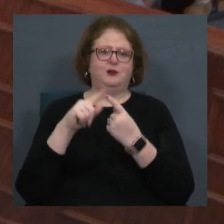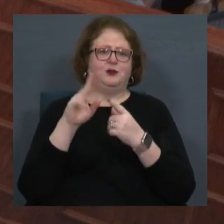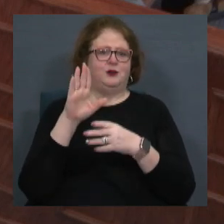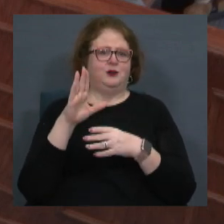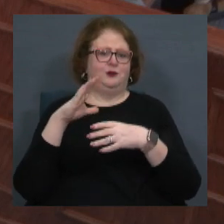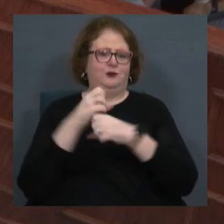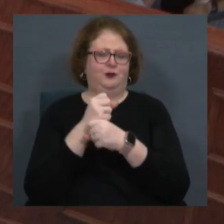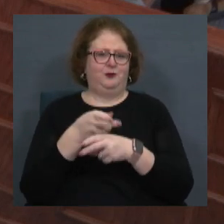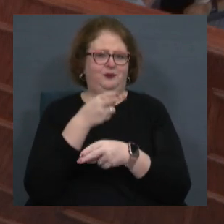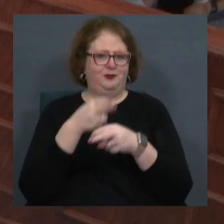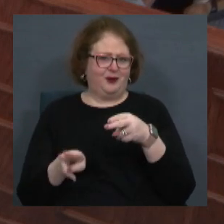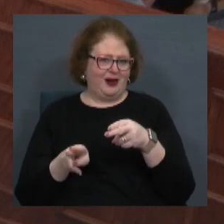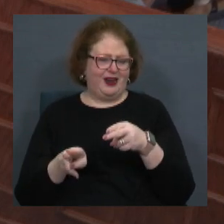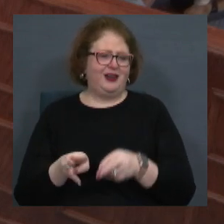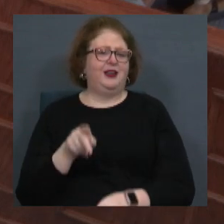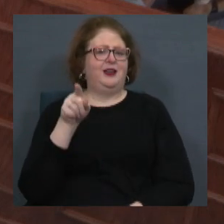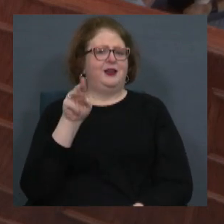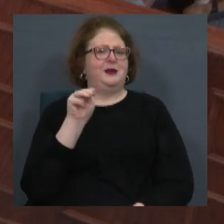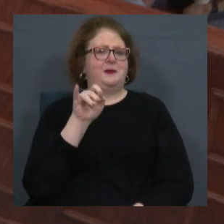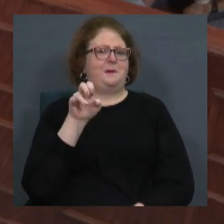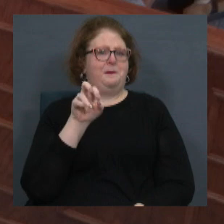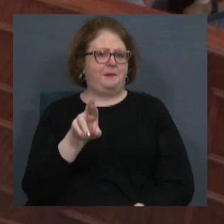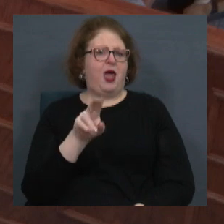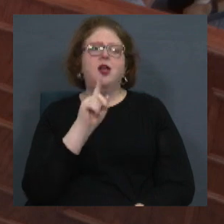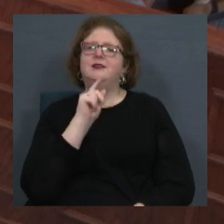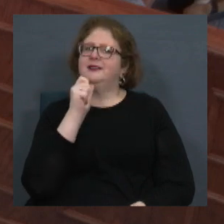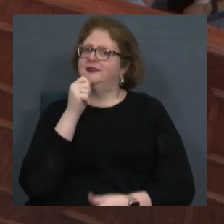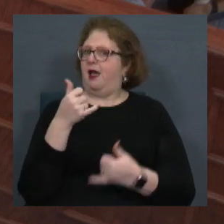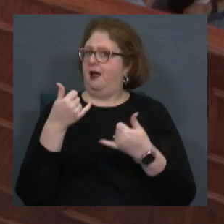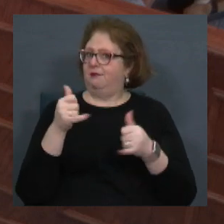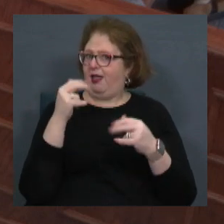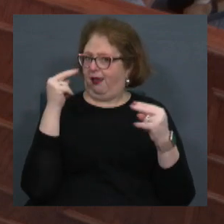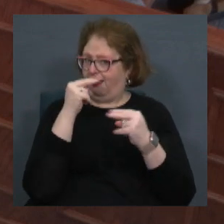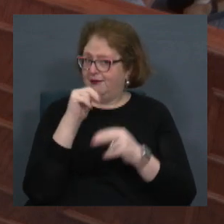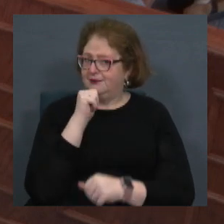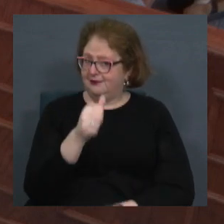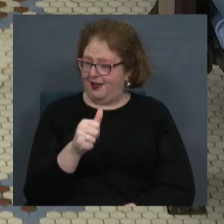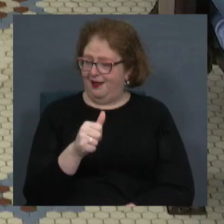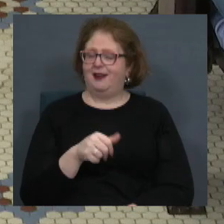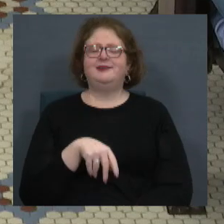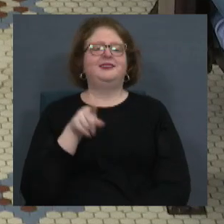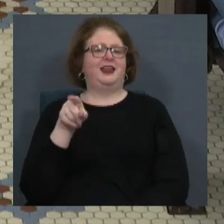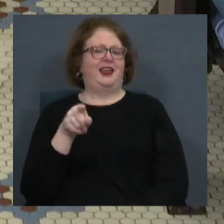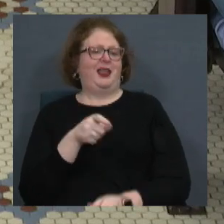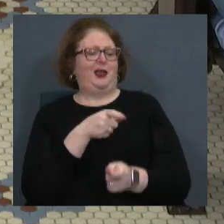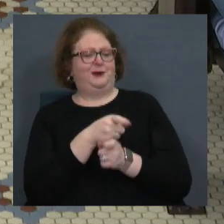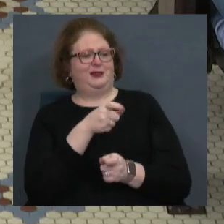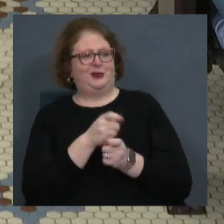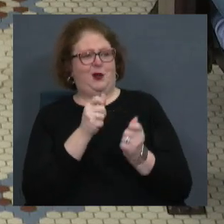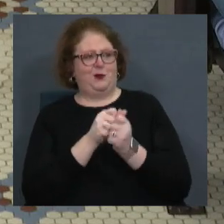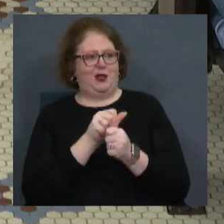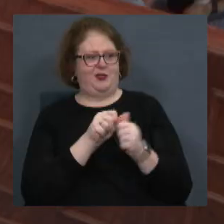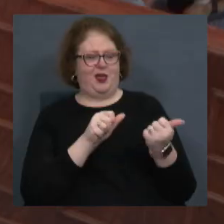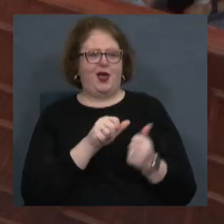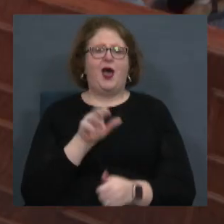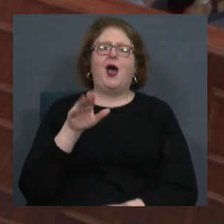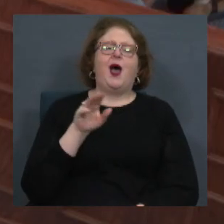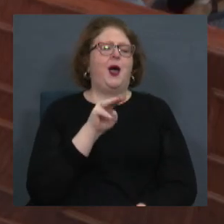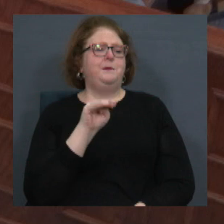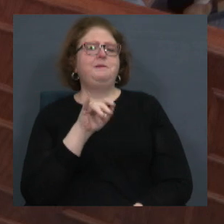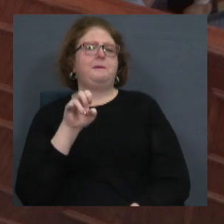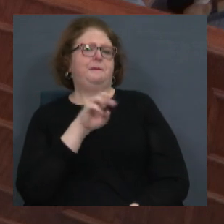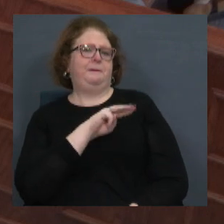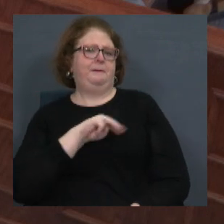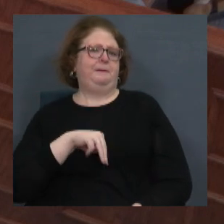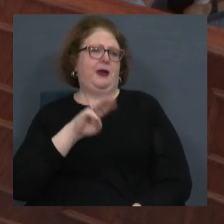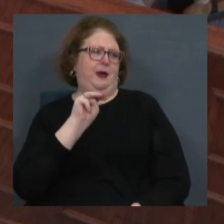not playing, as he was joking a few moments ago. But it's certainly good to be before you And today. Mr. Walker, I know this normally isn't the case, but if you